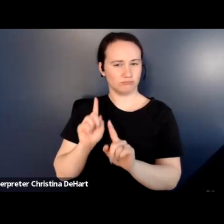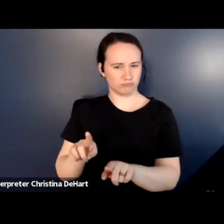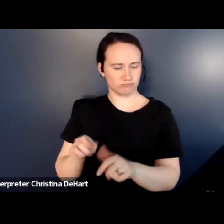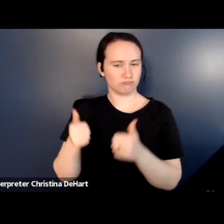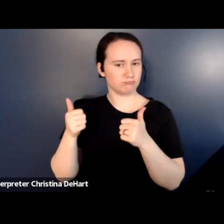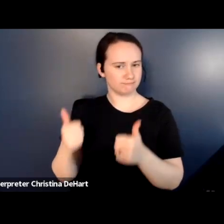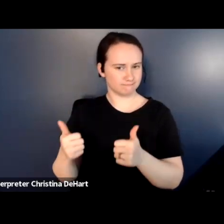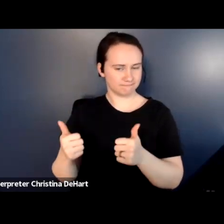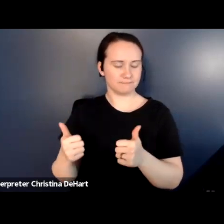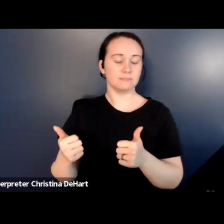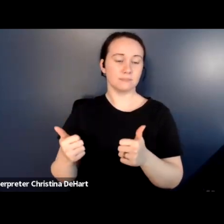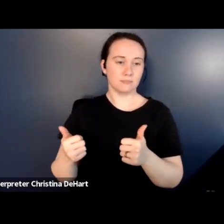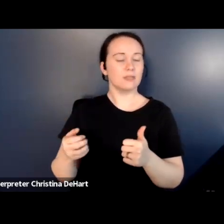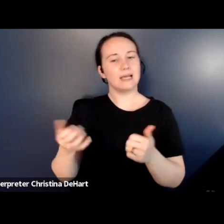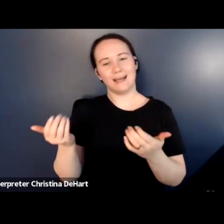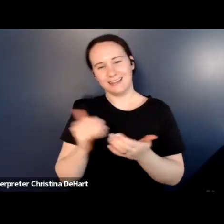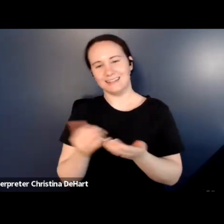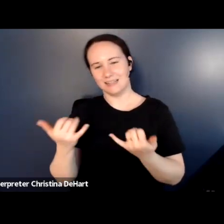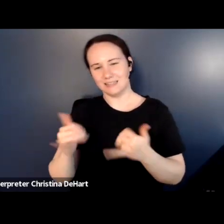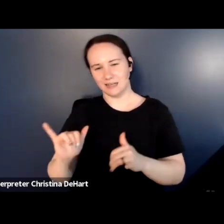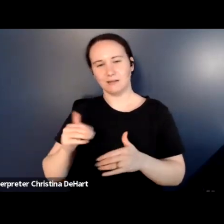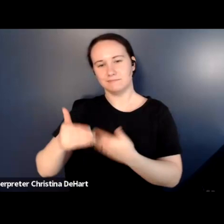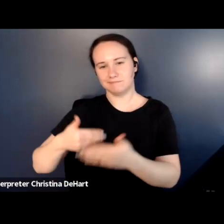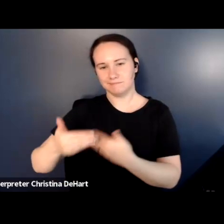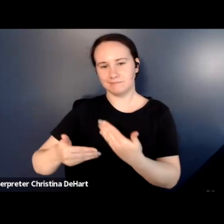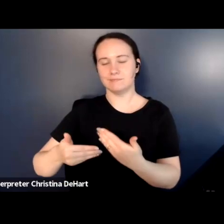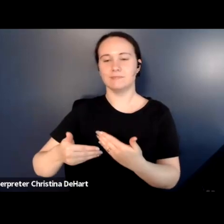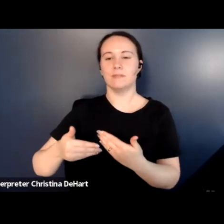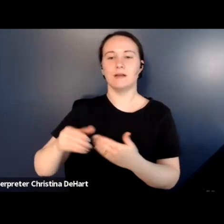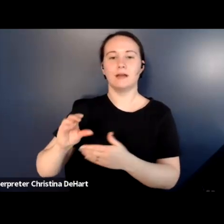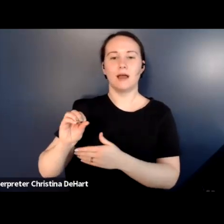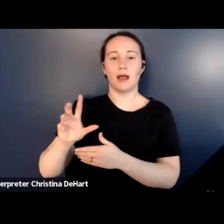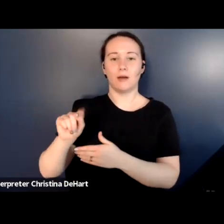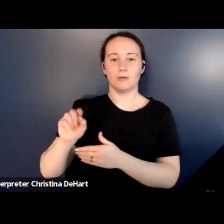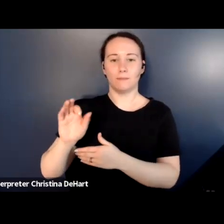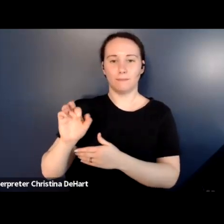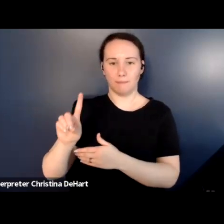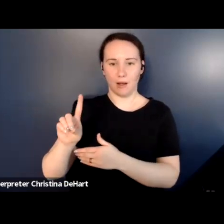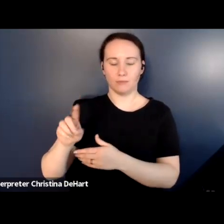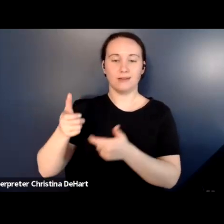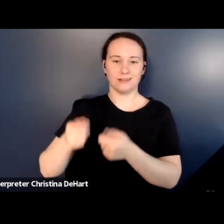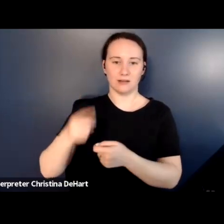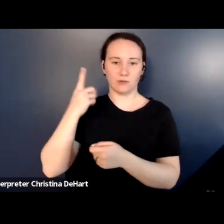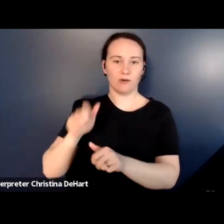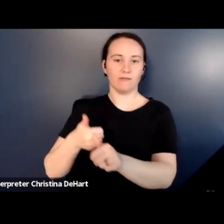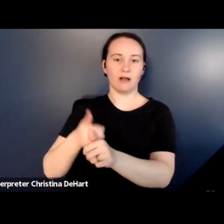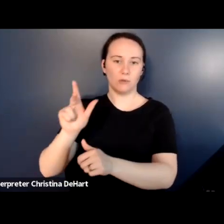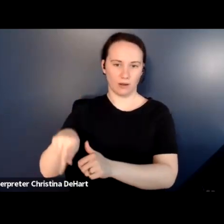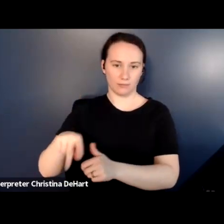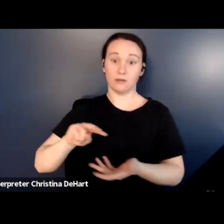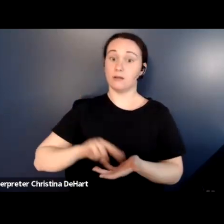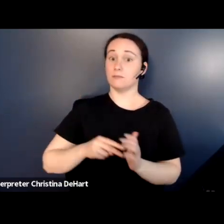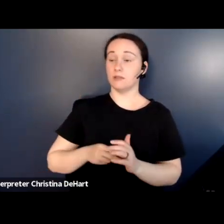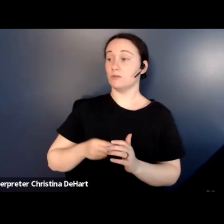that's something that we are working on, outbound text for follow-up. So you would be able to text resources